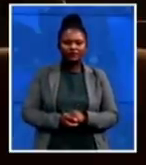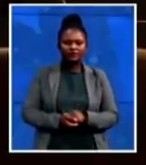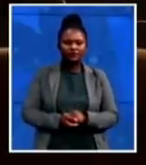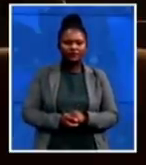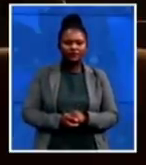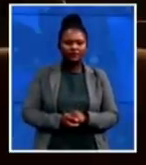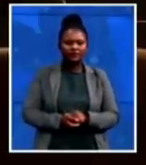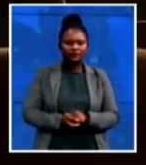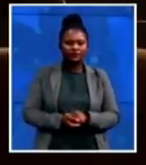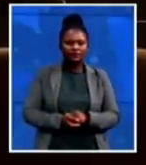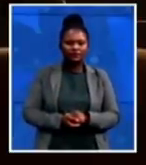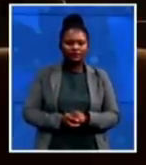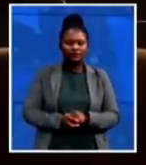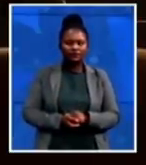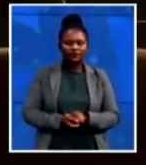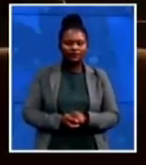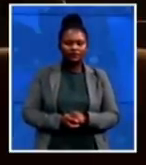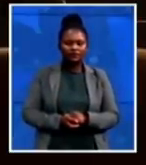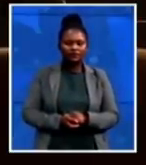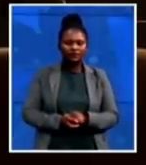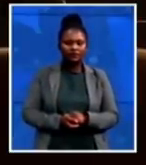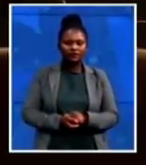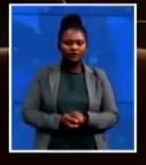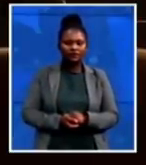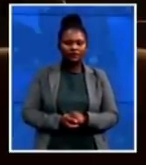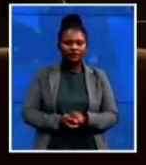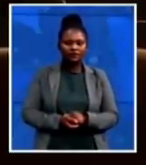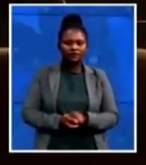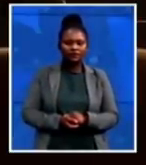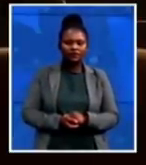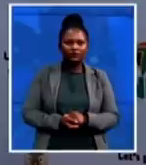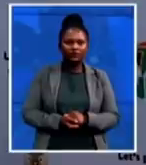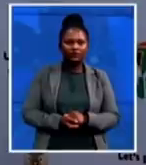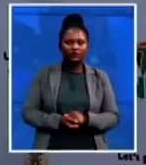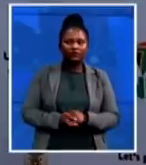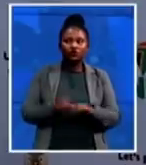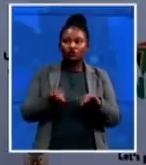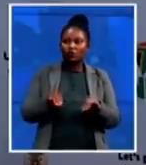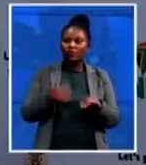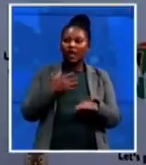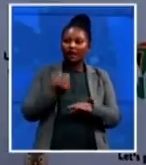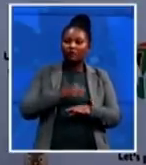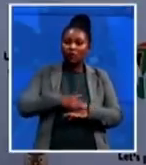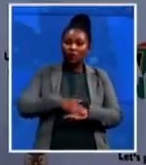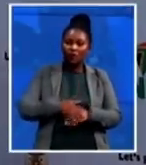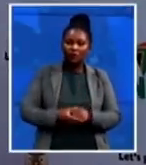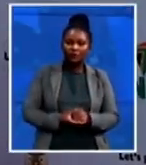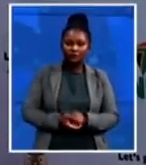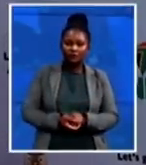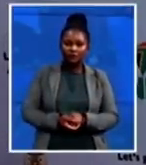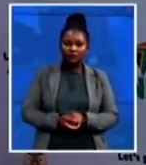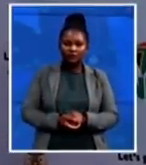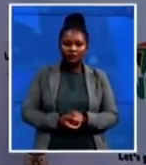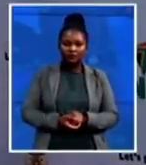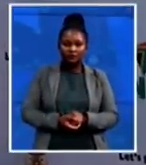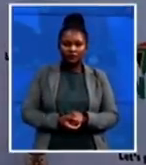Is that it? Okay, should I pause there for now? I've got more. Yeah, minister should be paused because there's more questions.